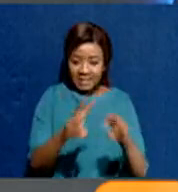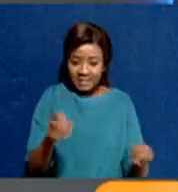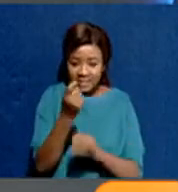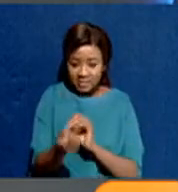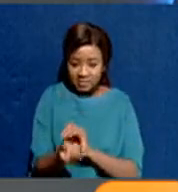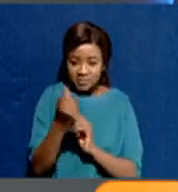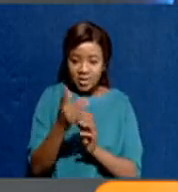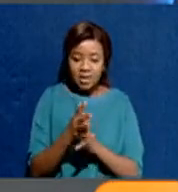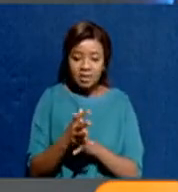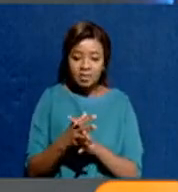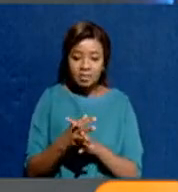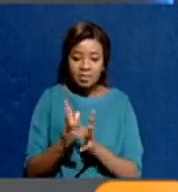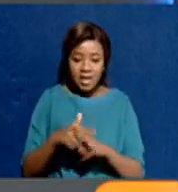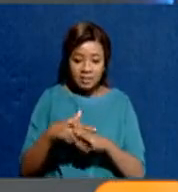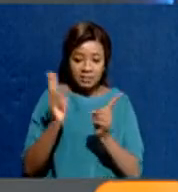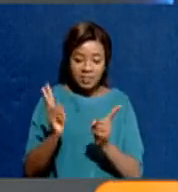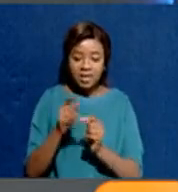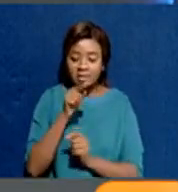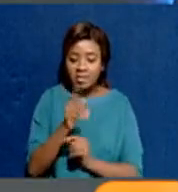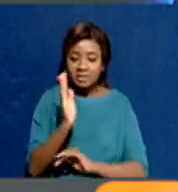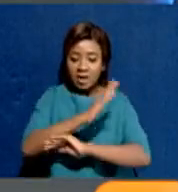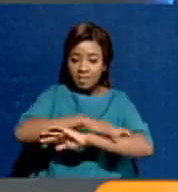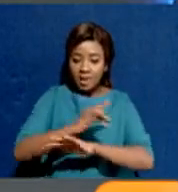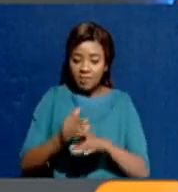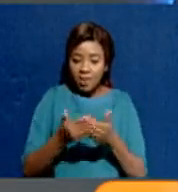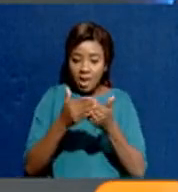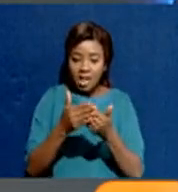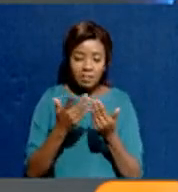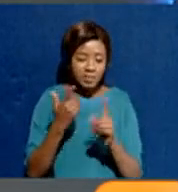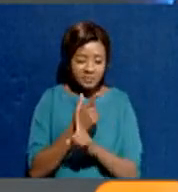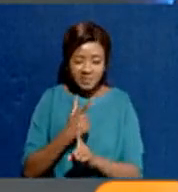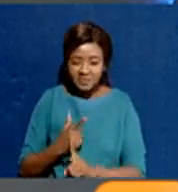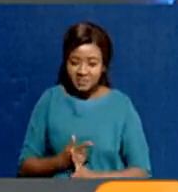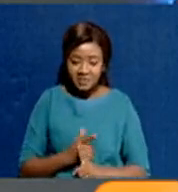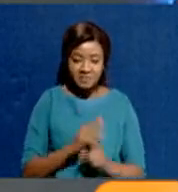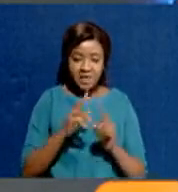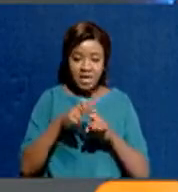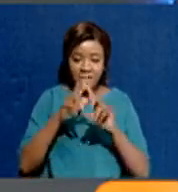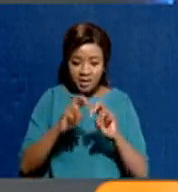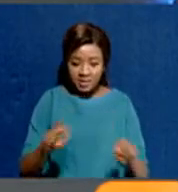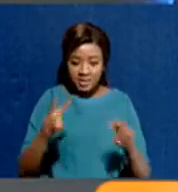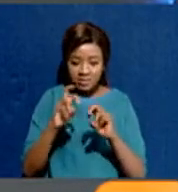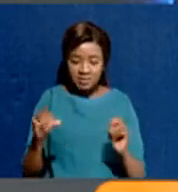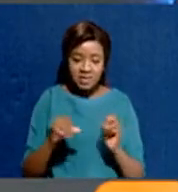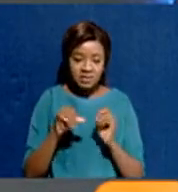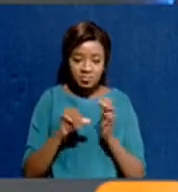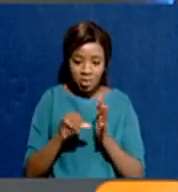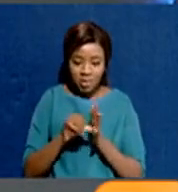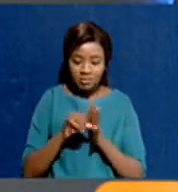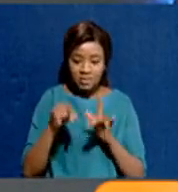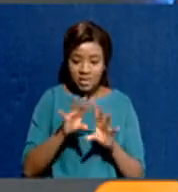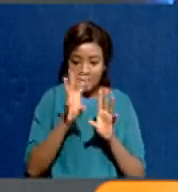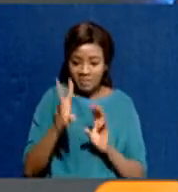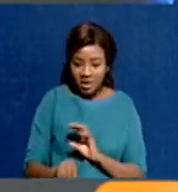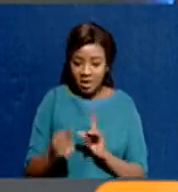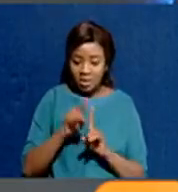the platform will serve as a dynamic vehicle for originating cutting-edge research in Africa. The platform is aimed